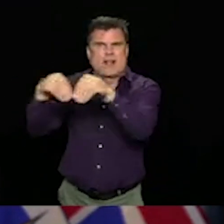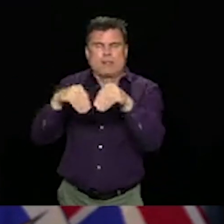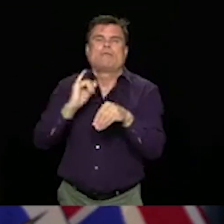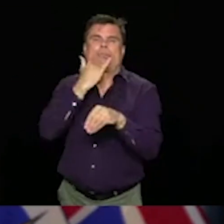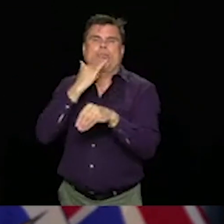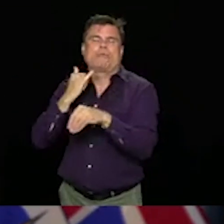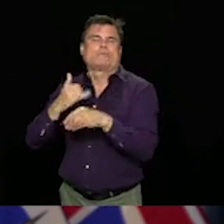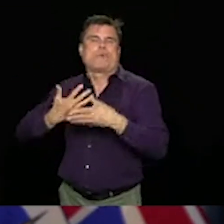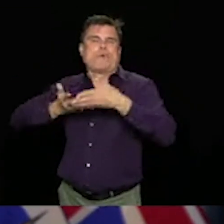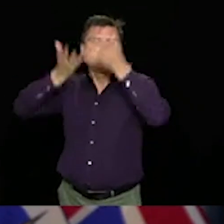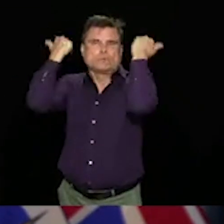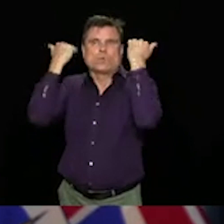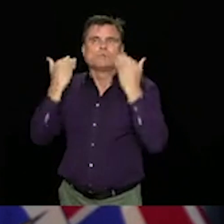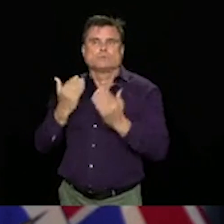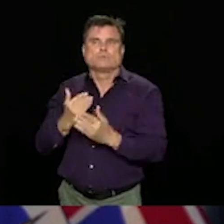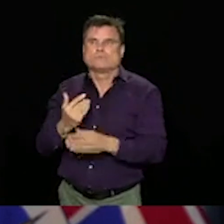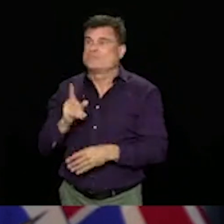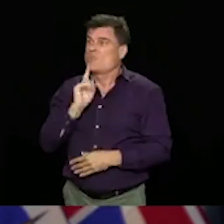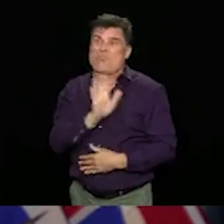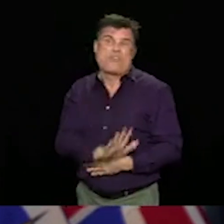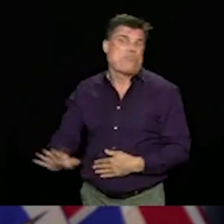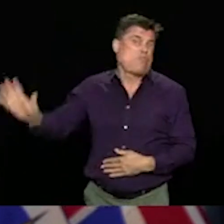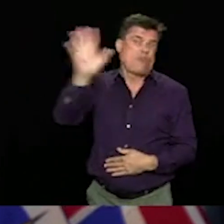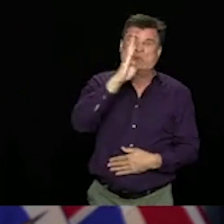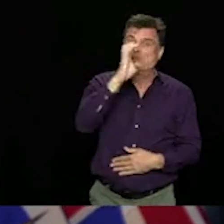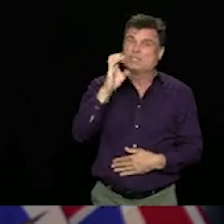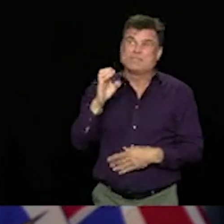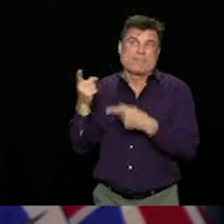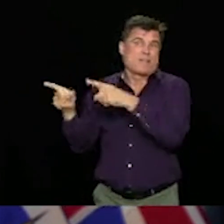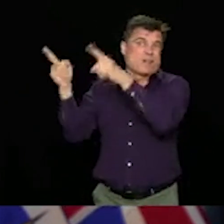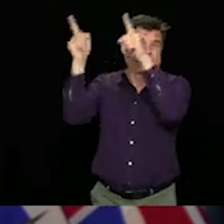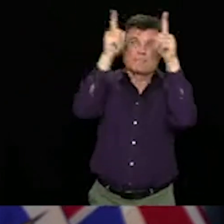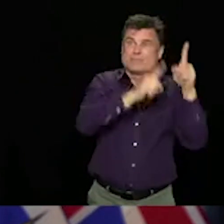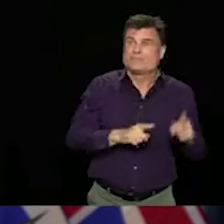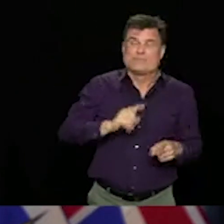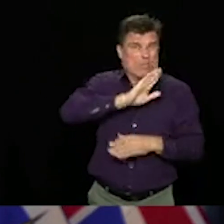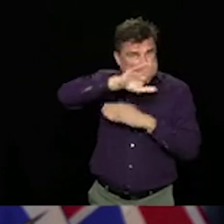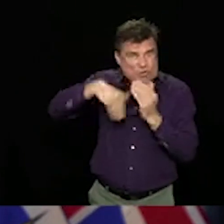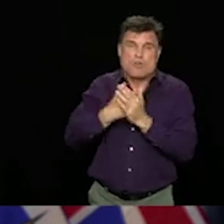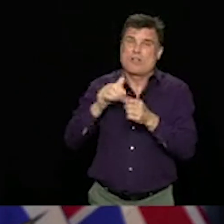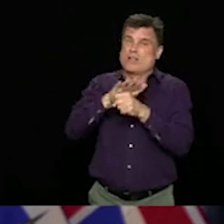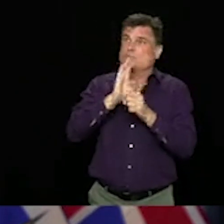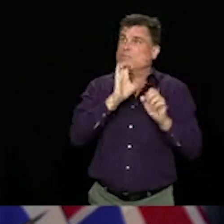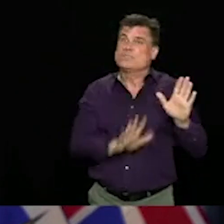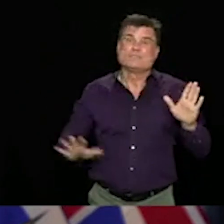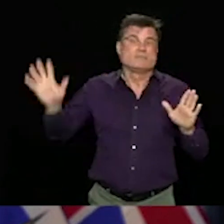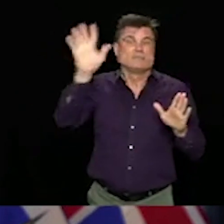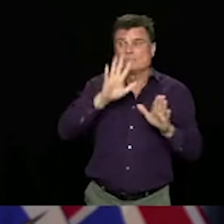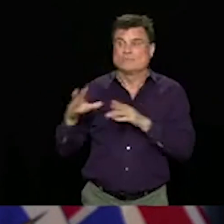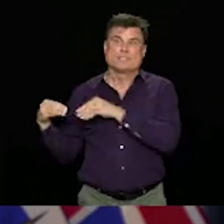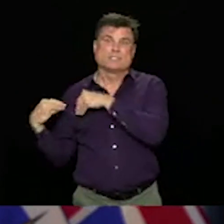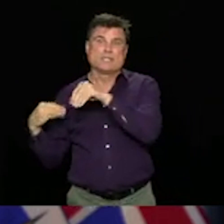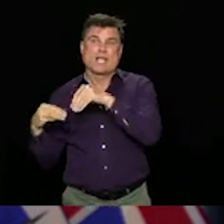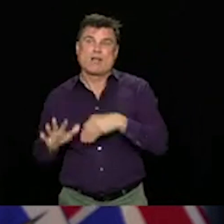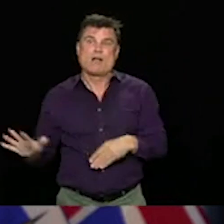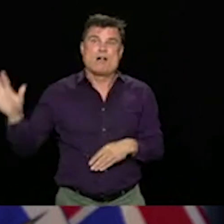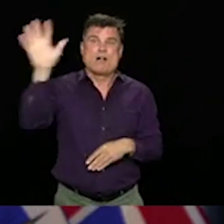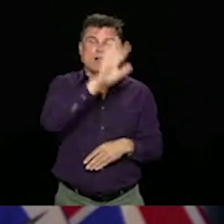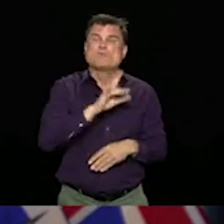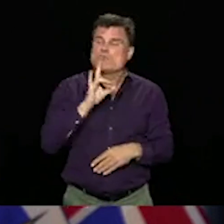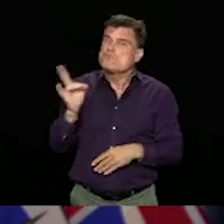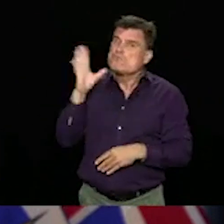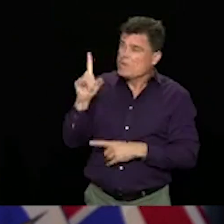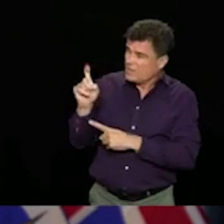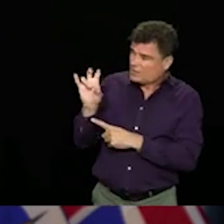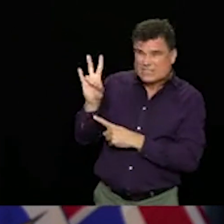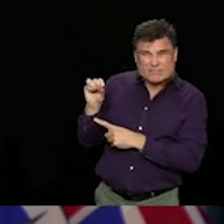In southern Vancouver Island, in the interior, some of the highest rates that we've ever seen of people being affected by the toxic street